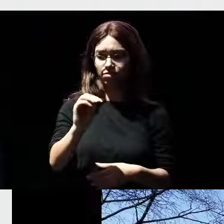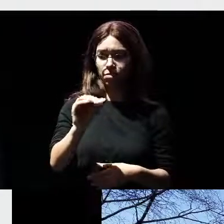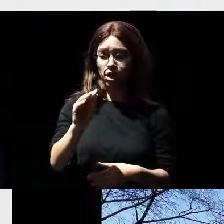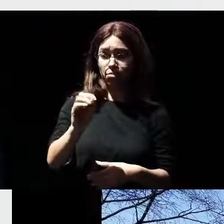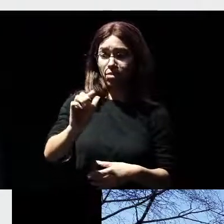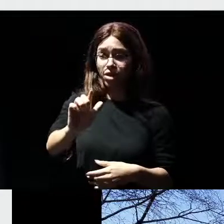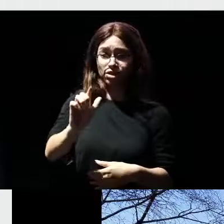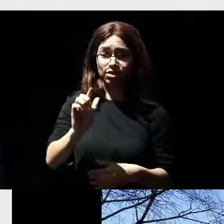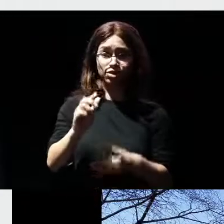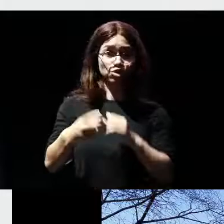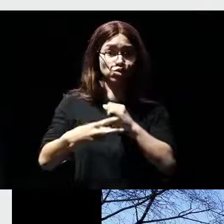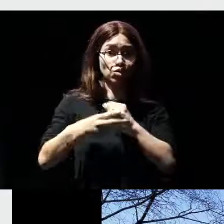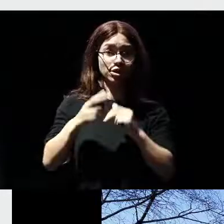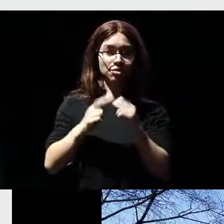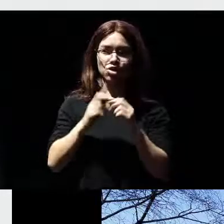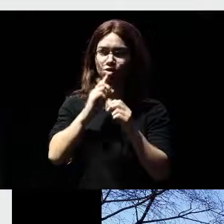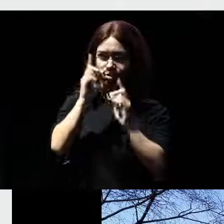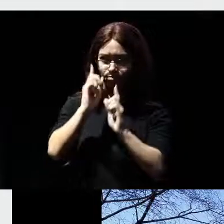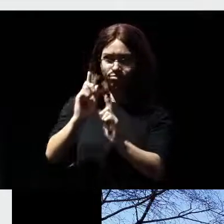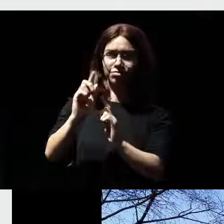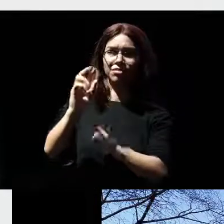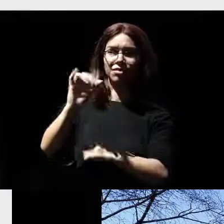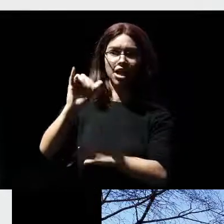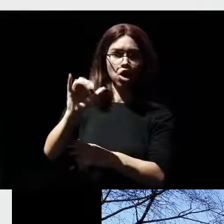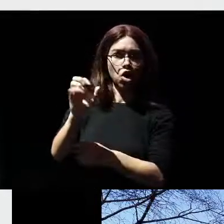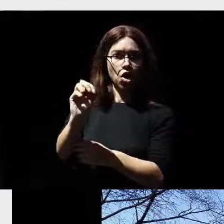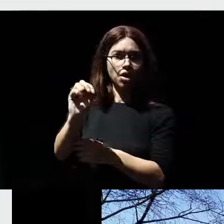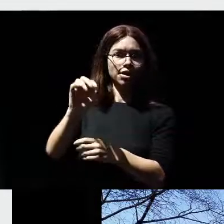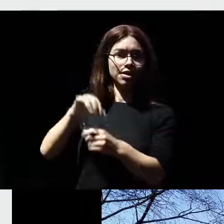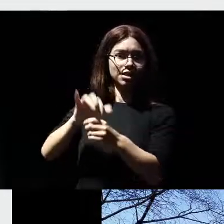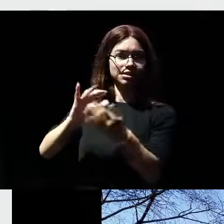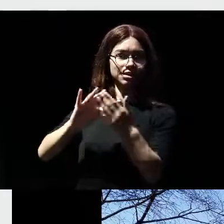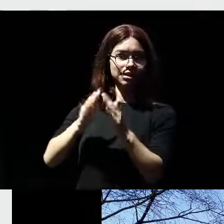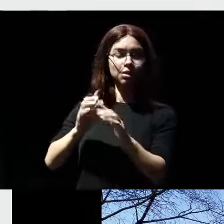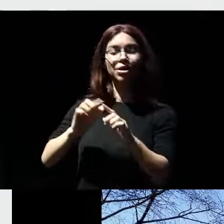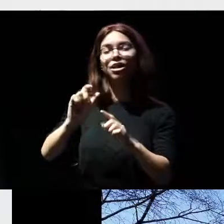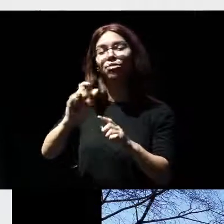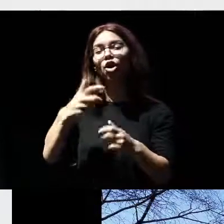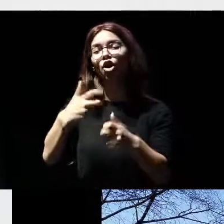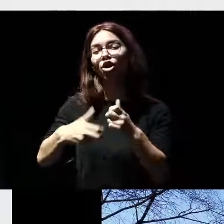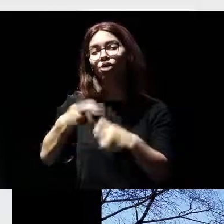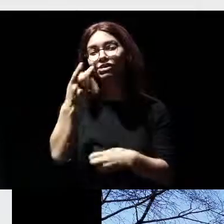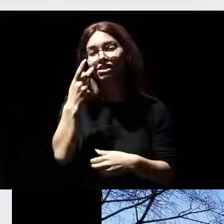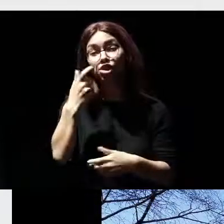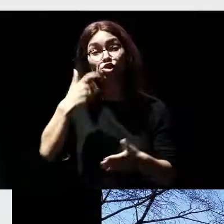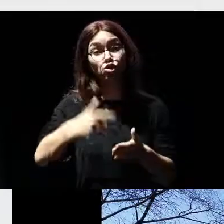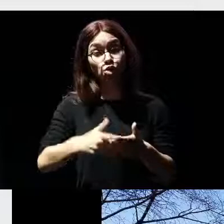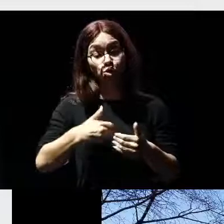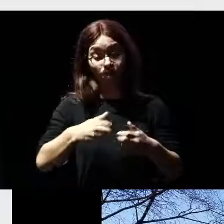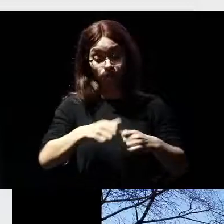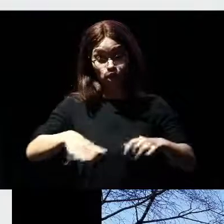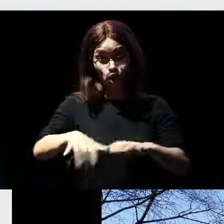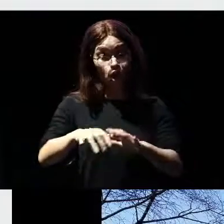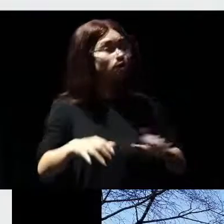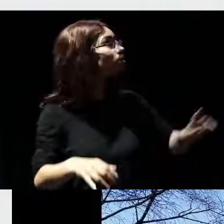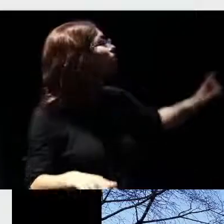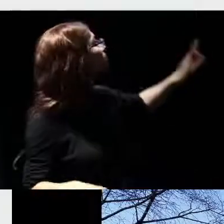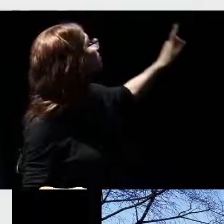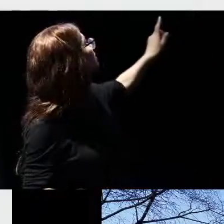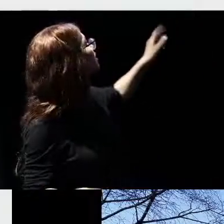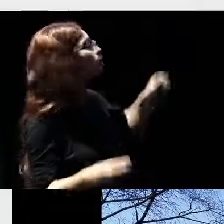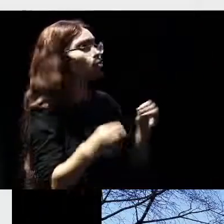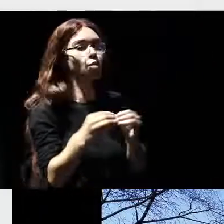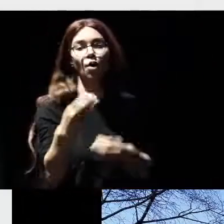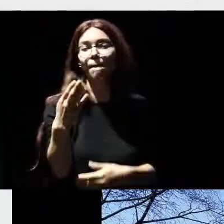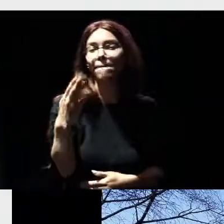an icon in that part of the city. And then it's a little bit harder to see, but in this entry courtyard, there's a blue brick which